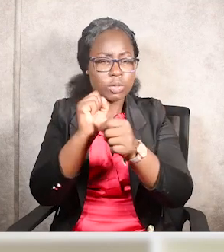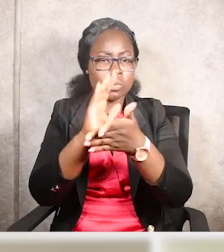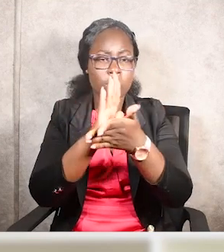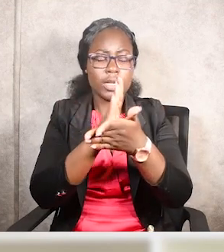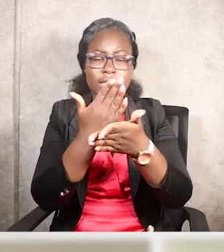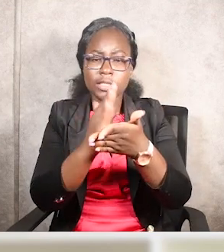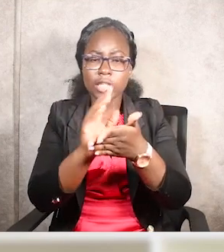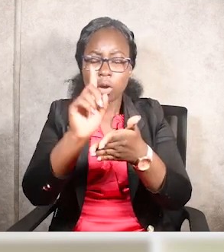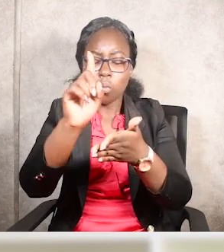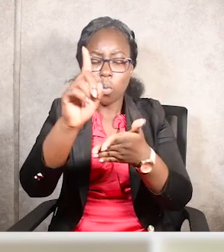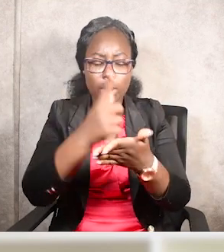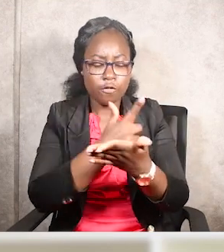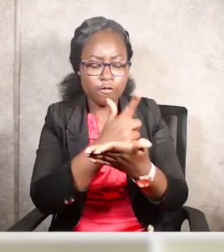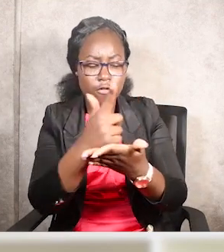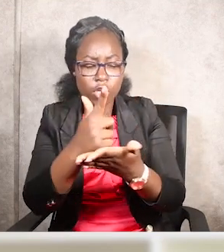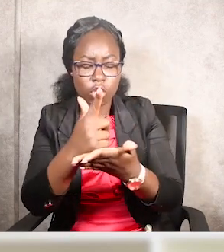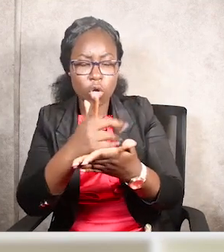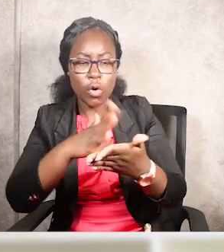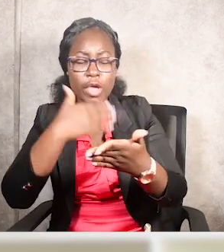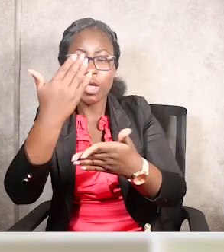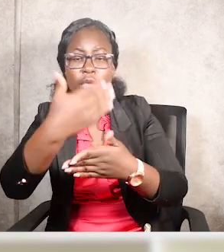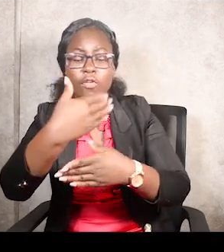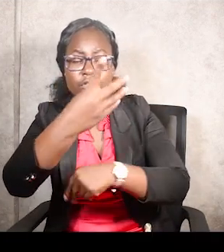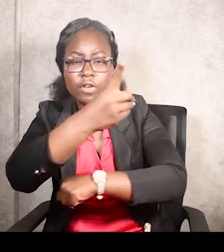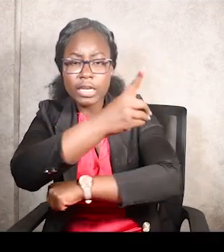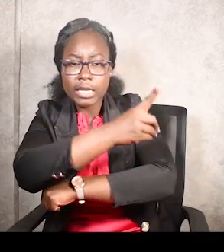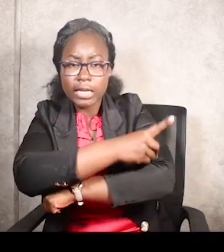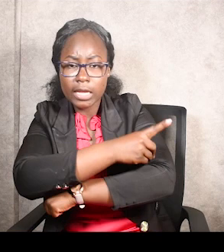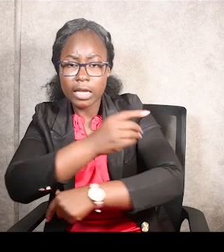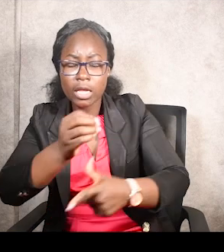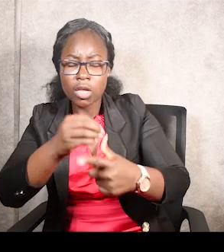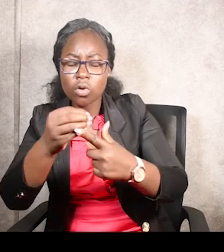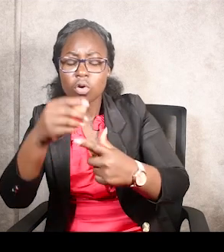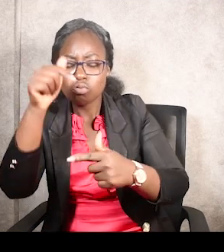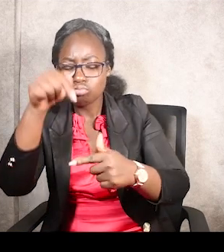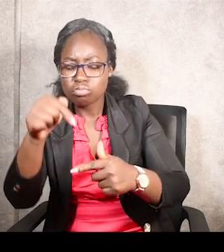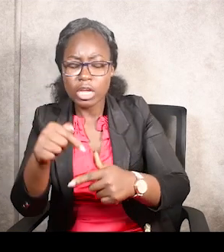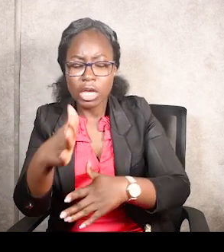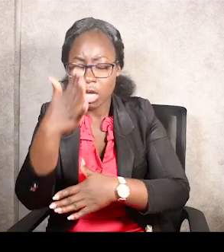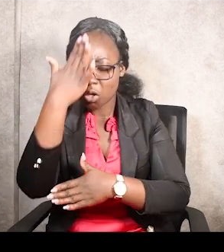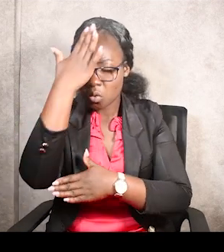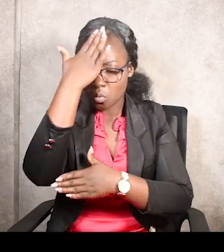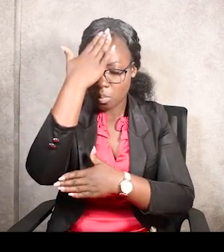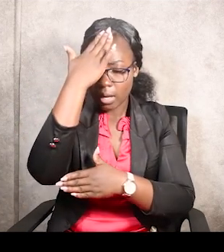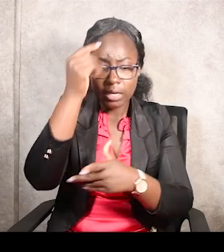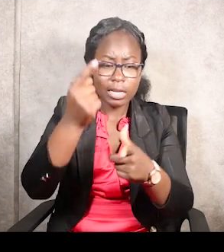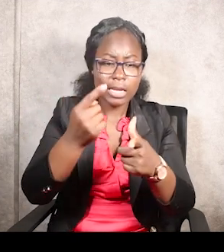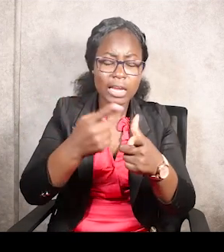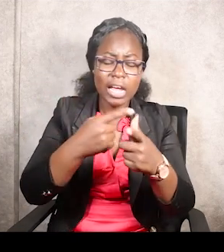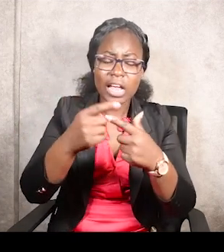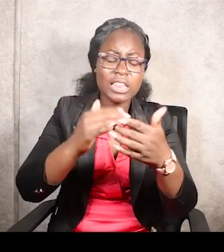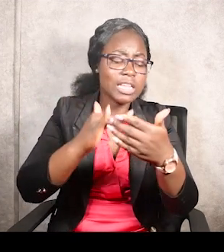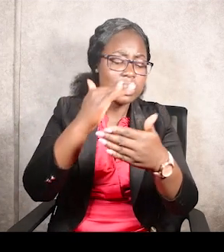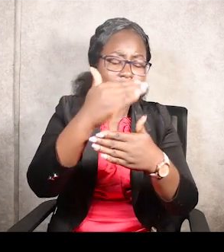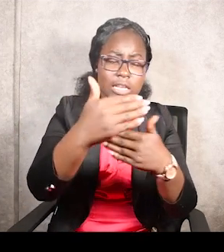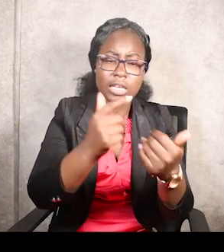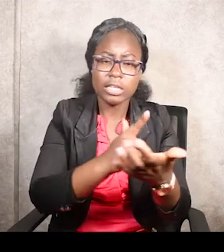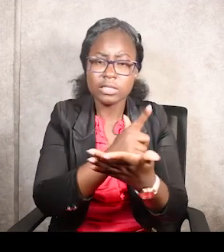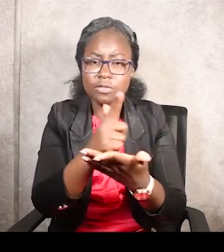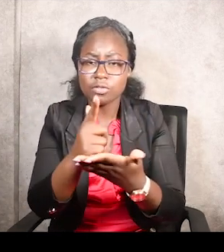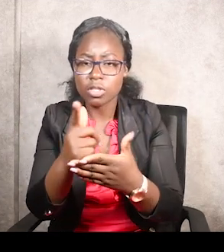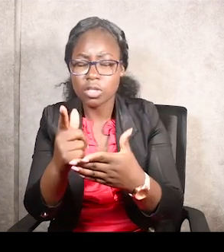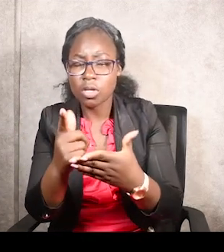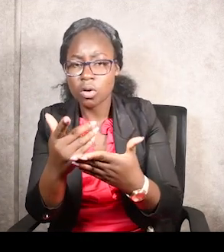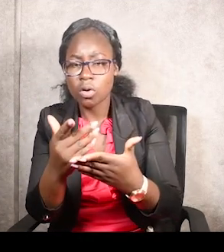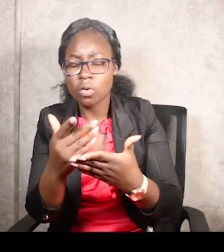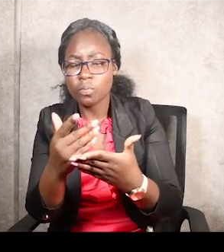You cannot share one video per day, or you share one video today on Monday, and then the next